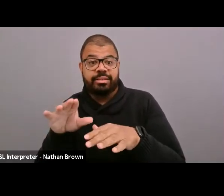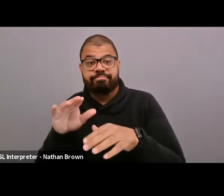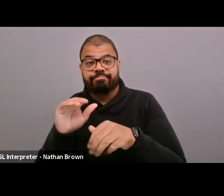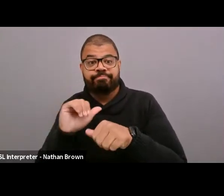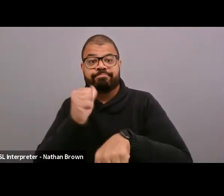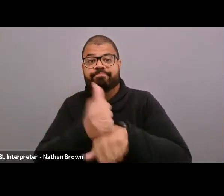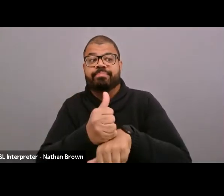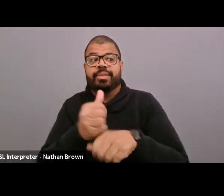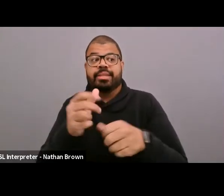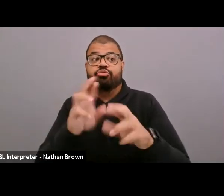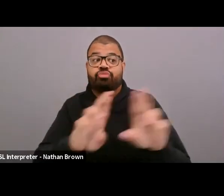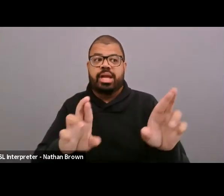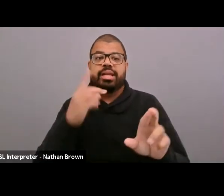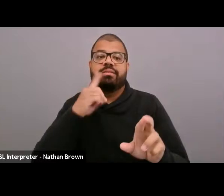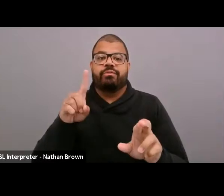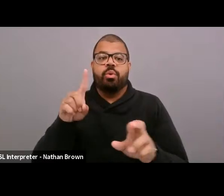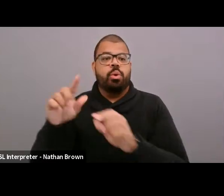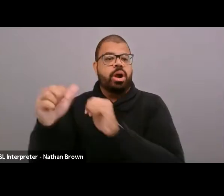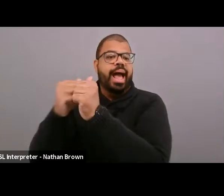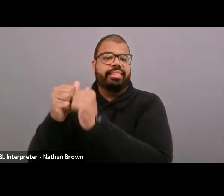the return.